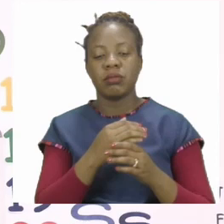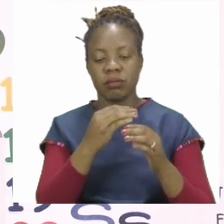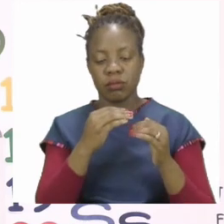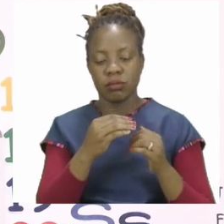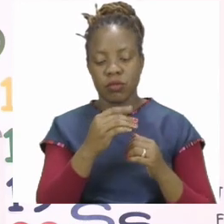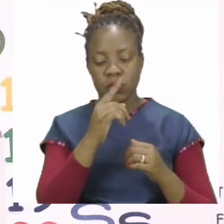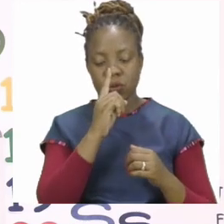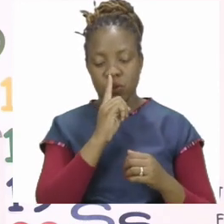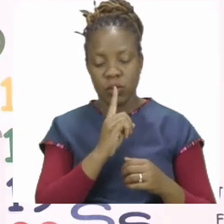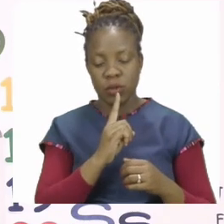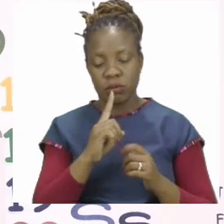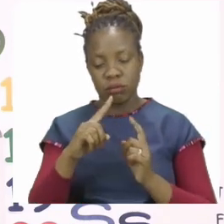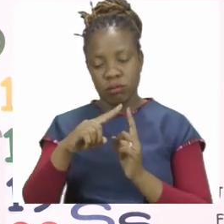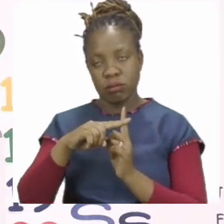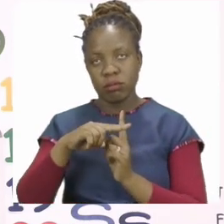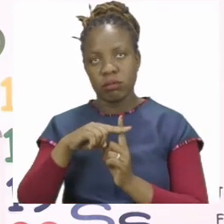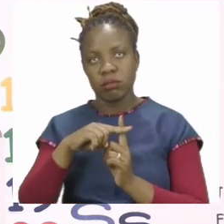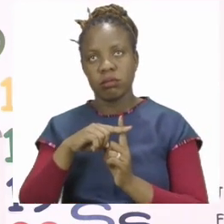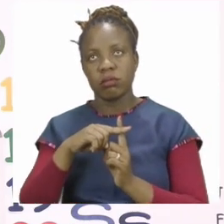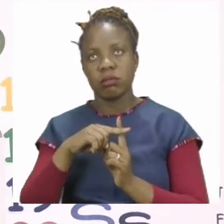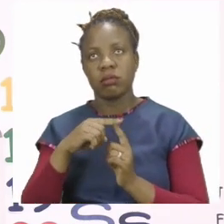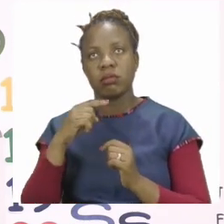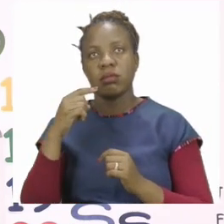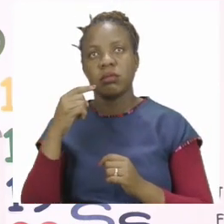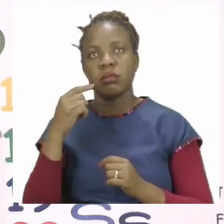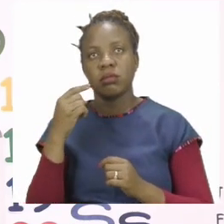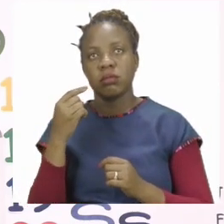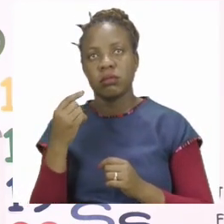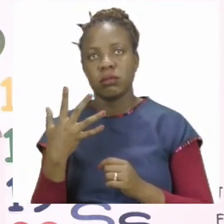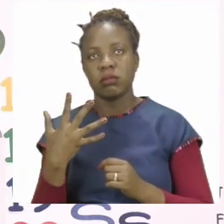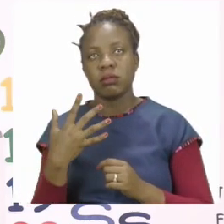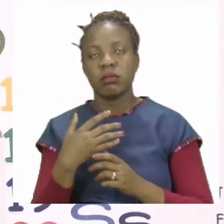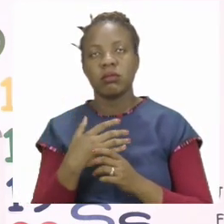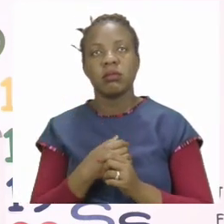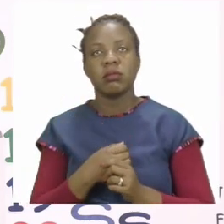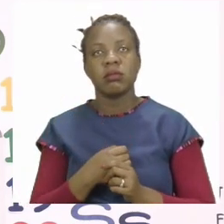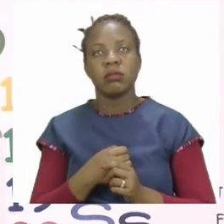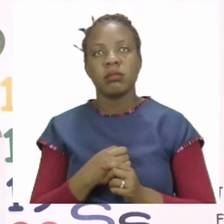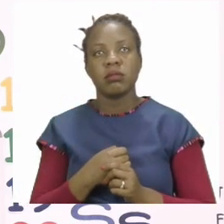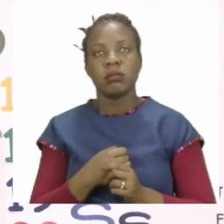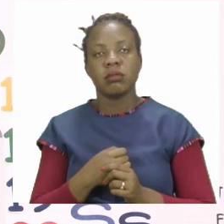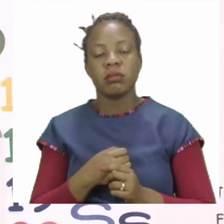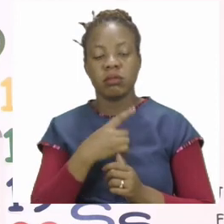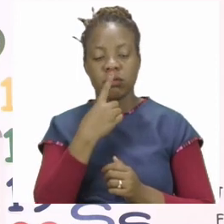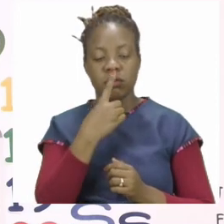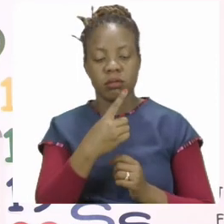plus 5, right? And